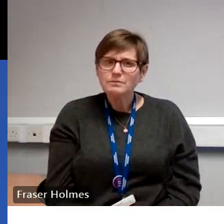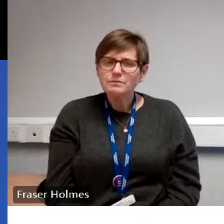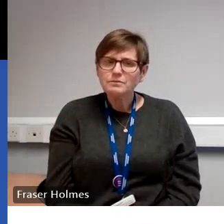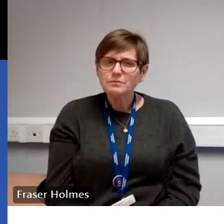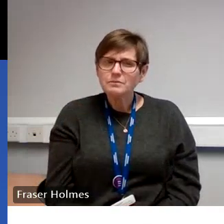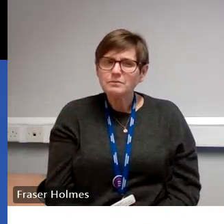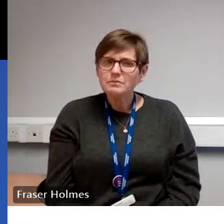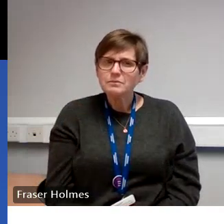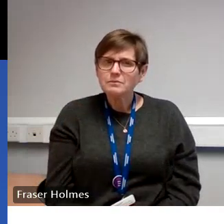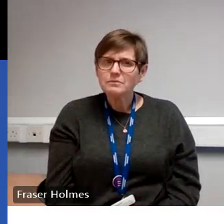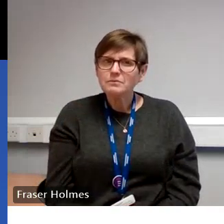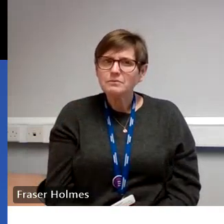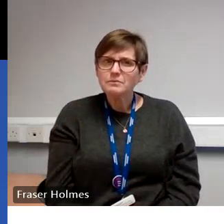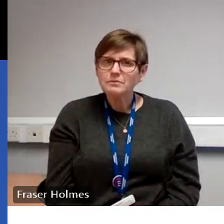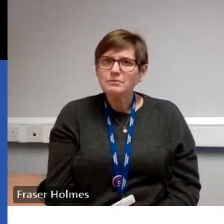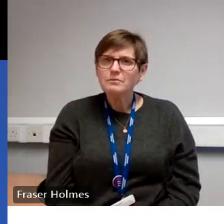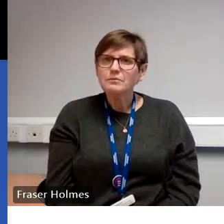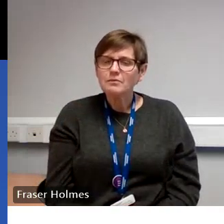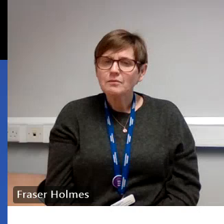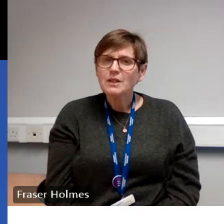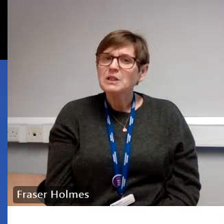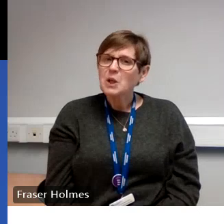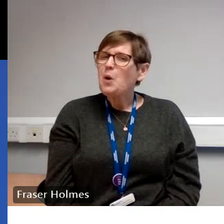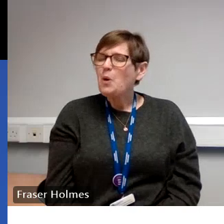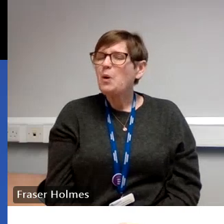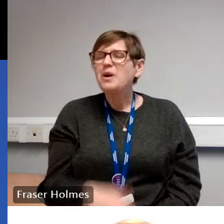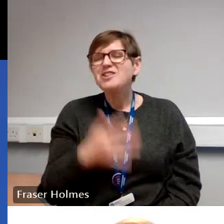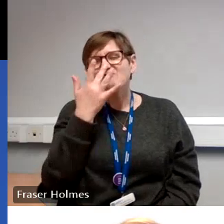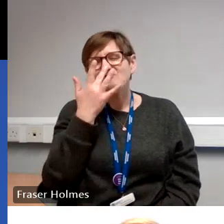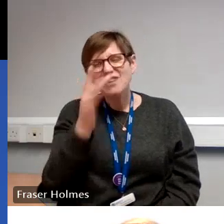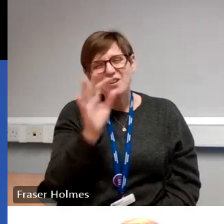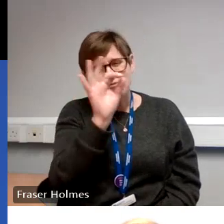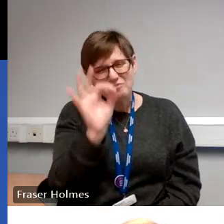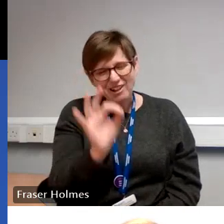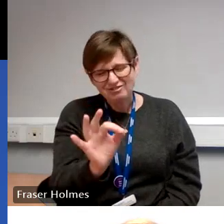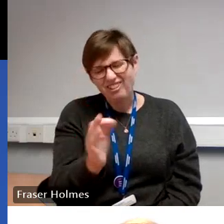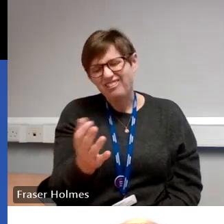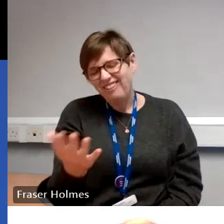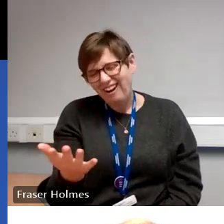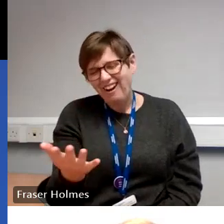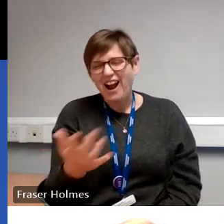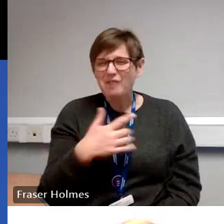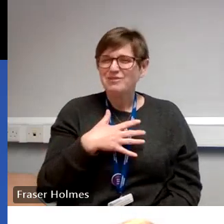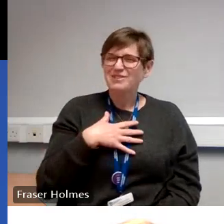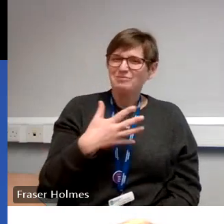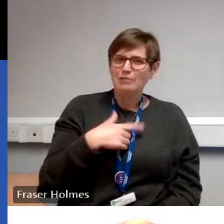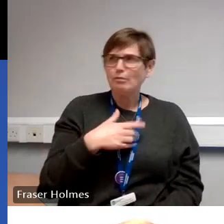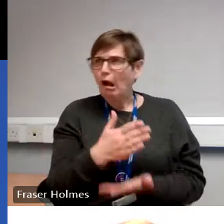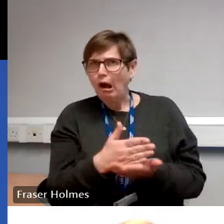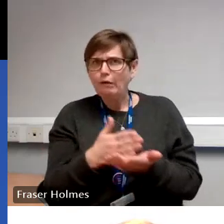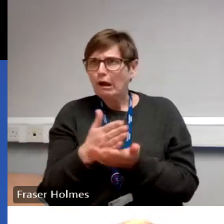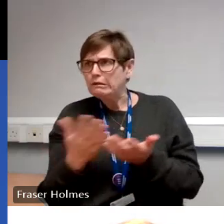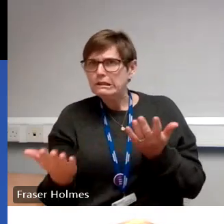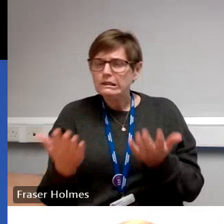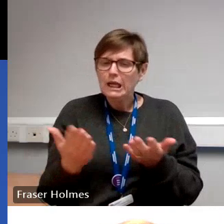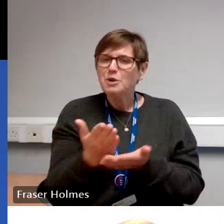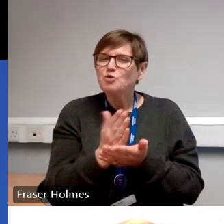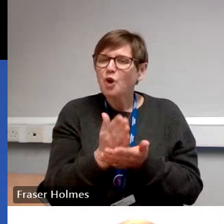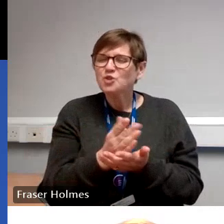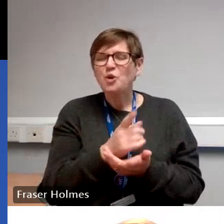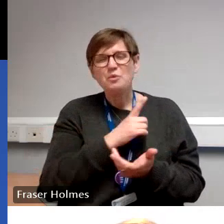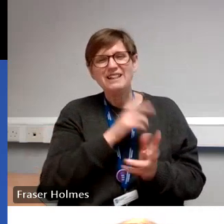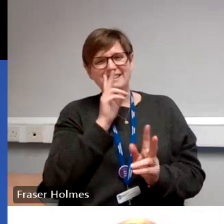Okay, so this was a little bit of a trick question. So I'm not surprised that you were a little bit divided on this one. So I can